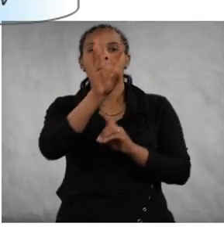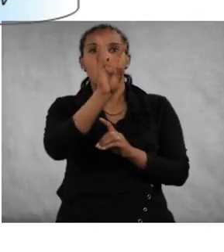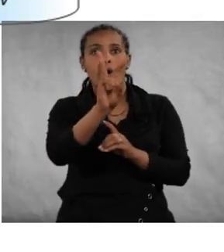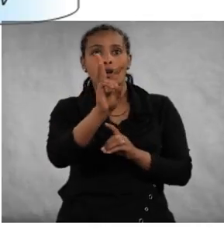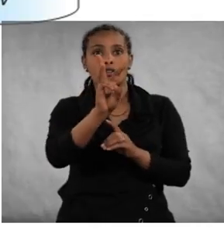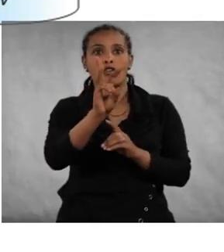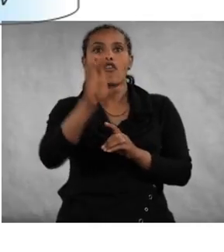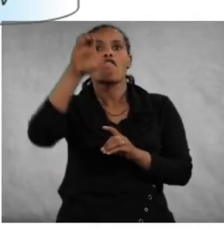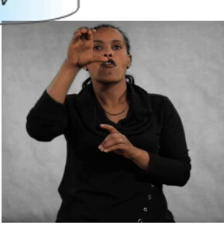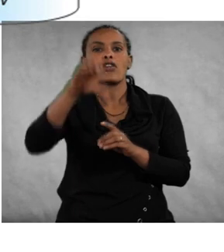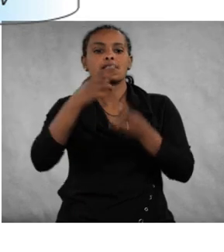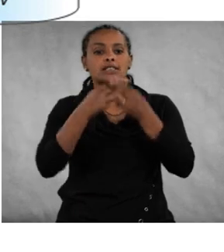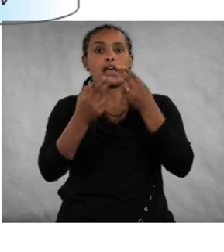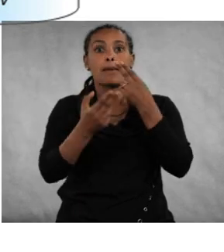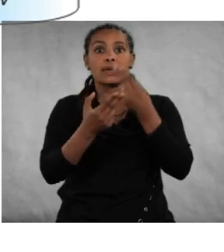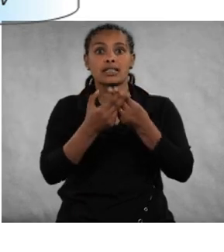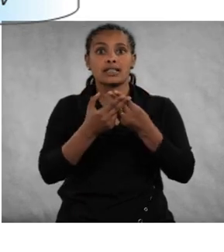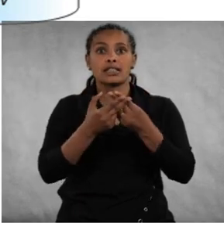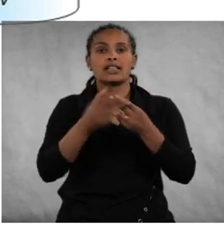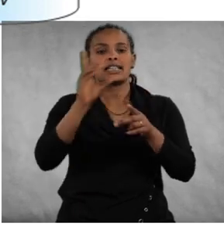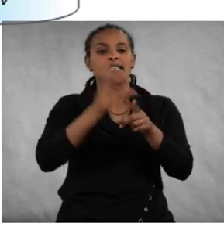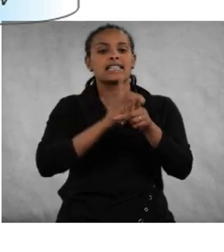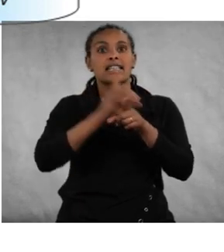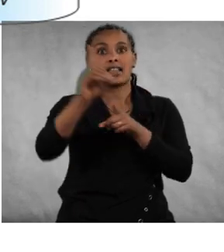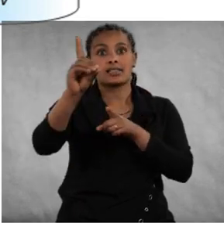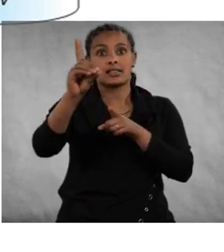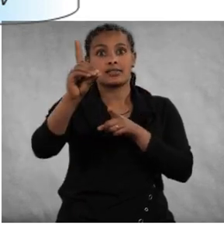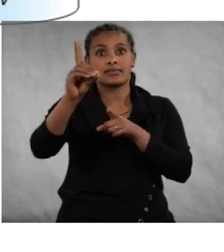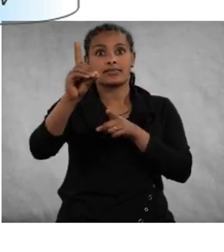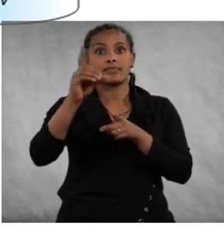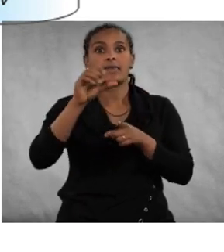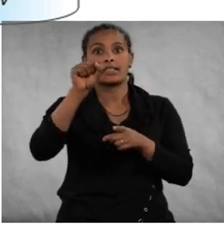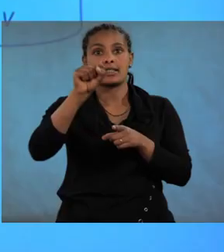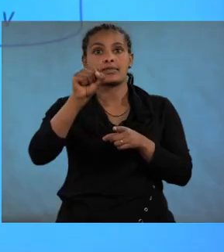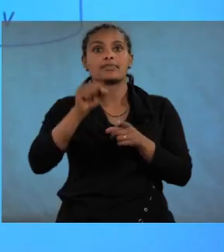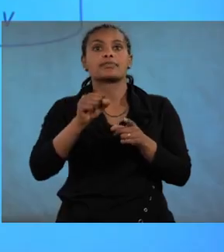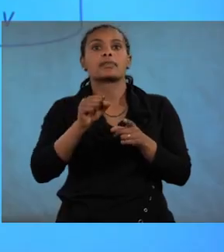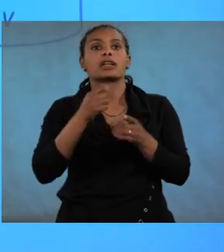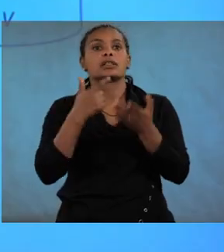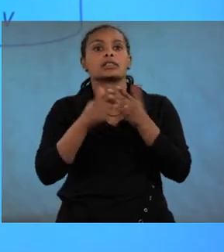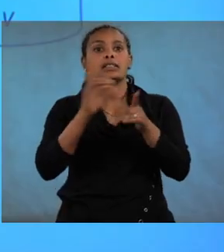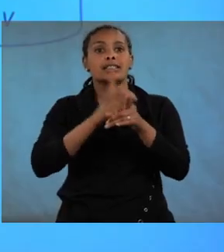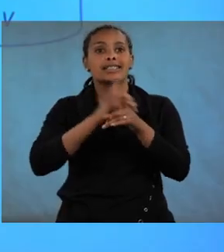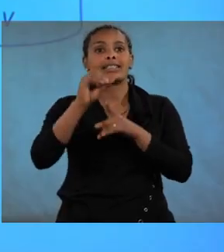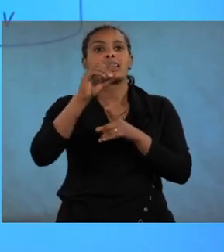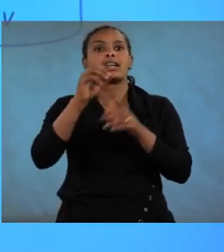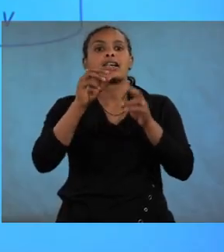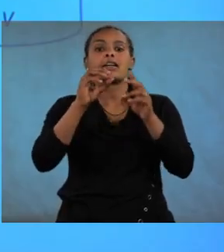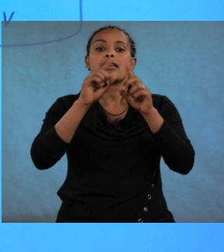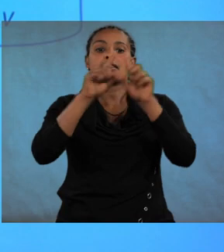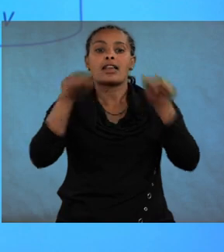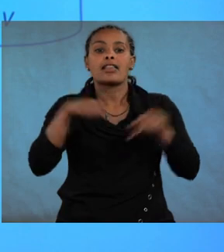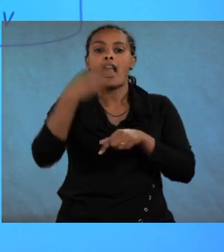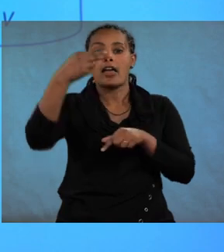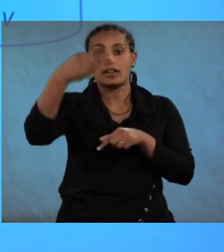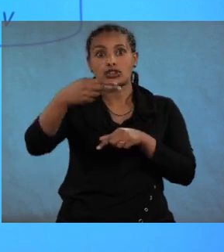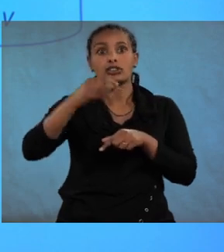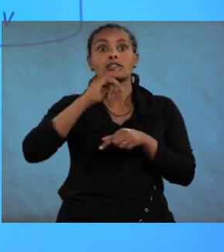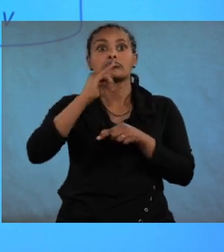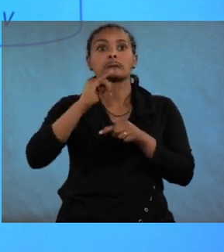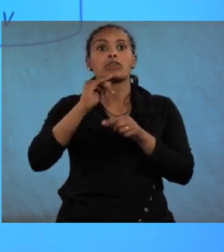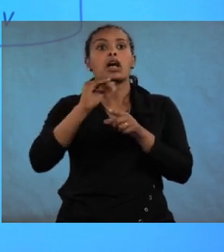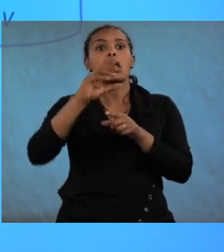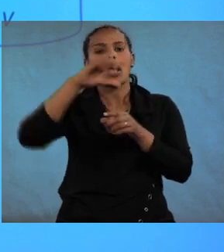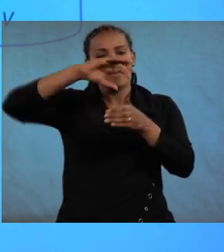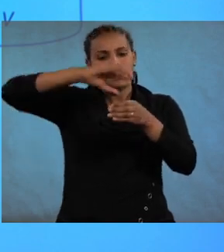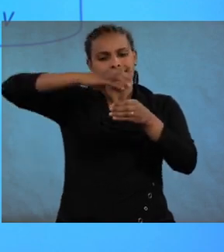equal force times distance. Here the distance is delta H because a